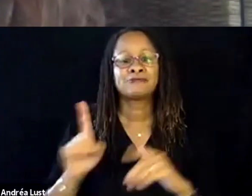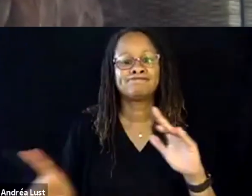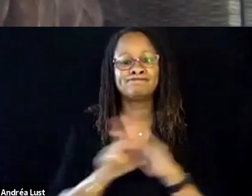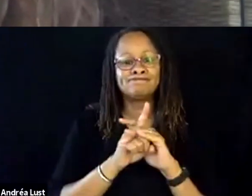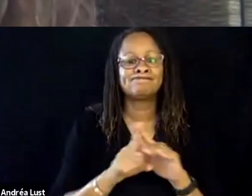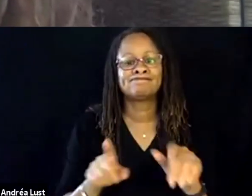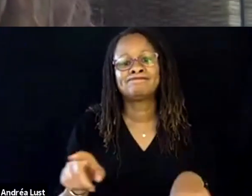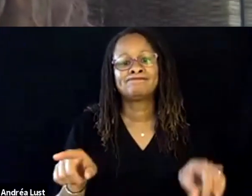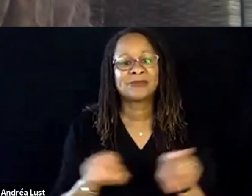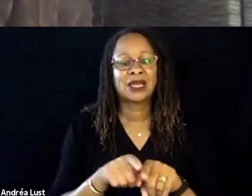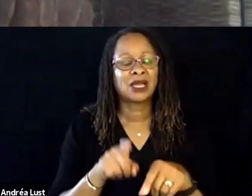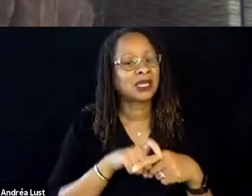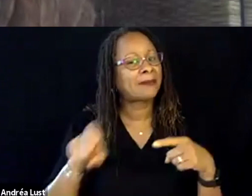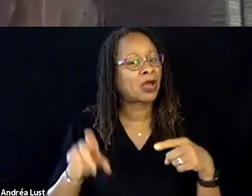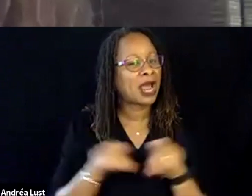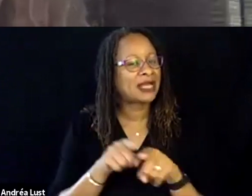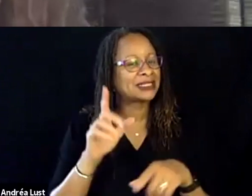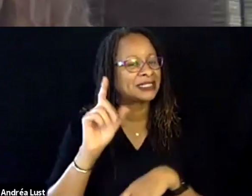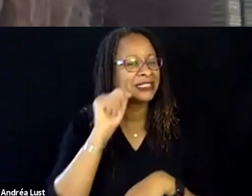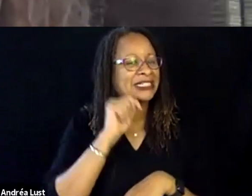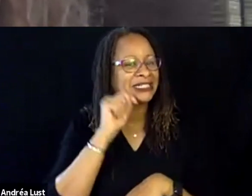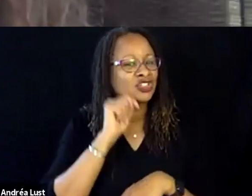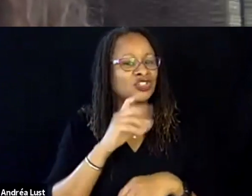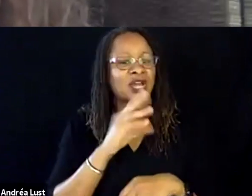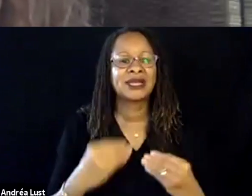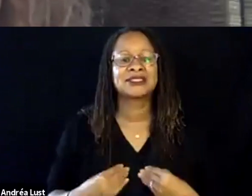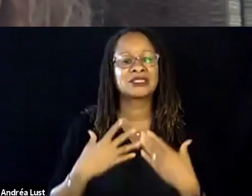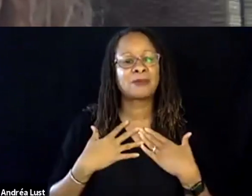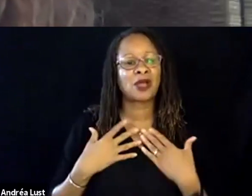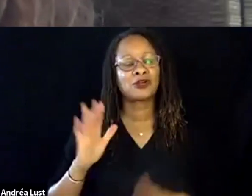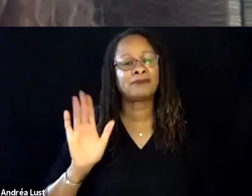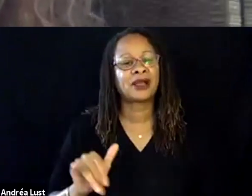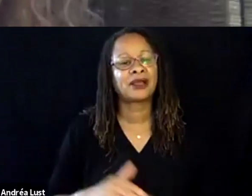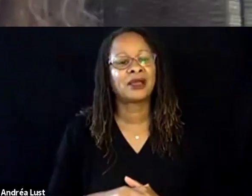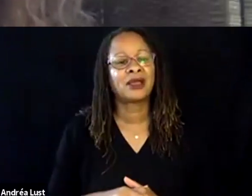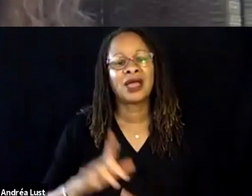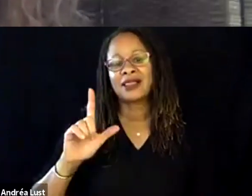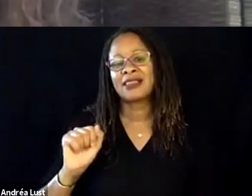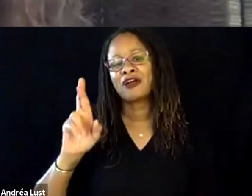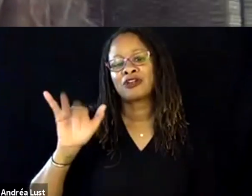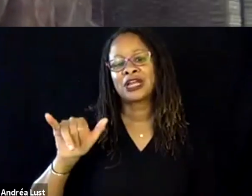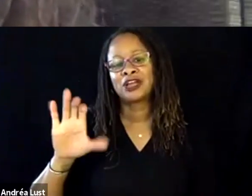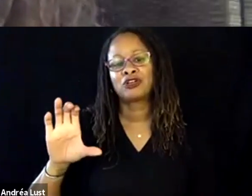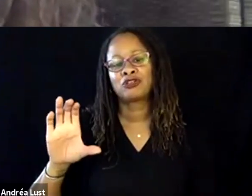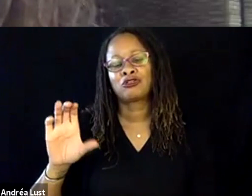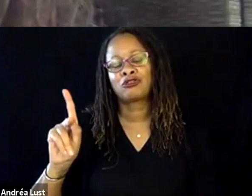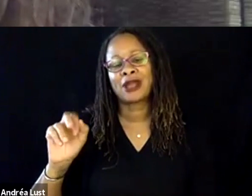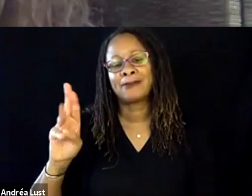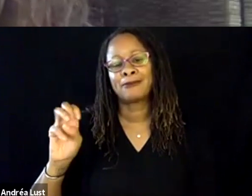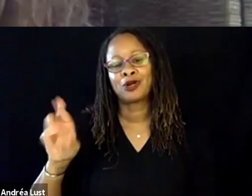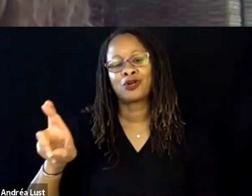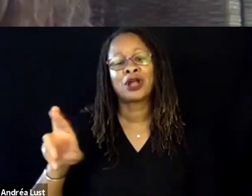teenager, and you were inspired by Larry Kramer, and the title of your article